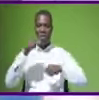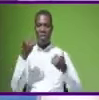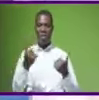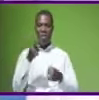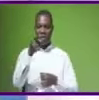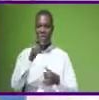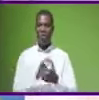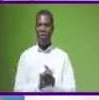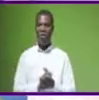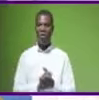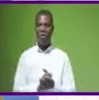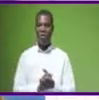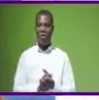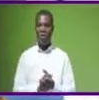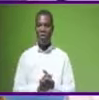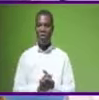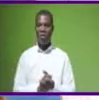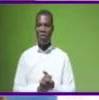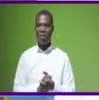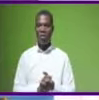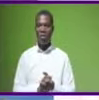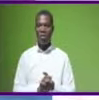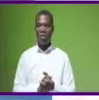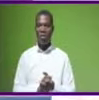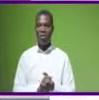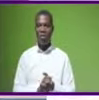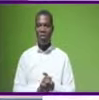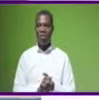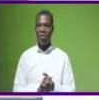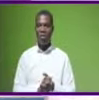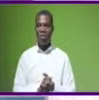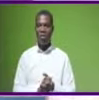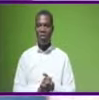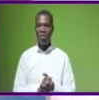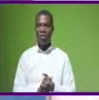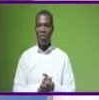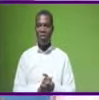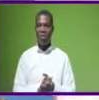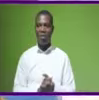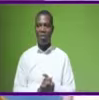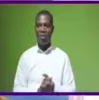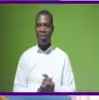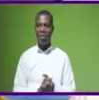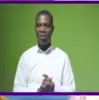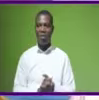Yes. Emma FM, the same.